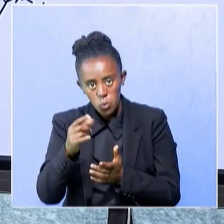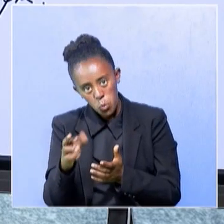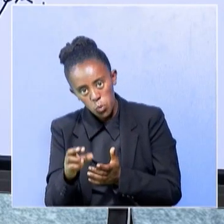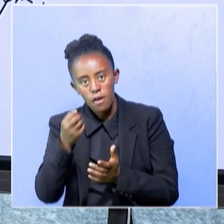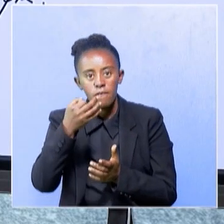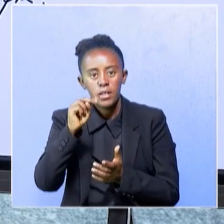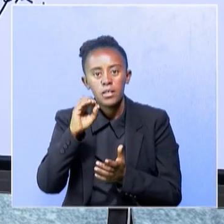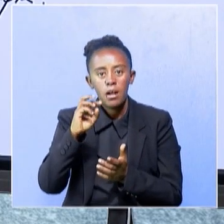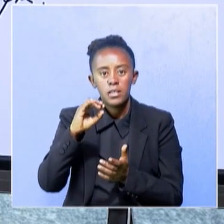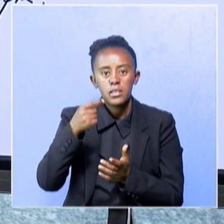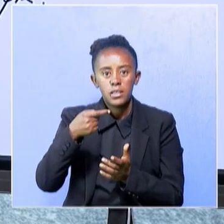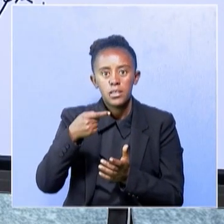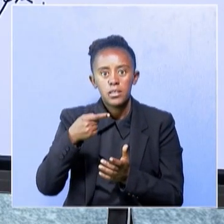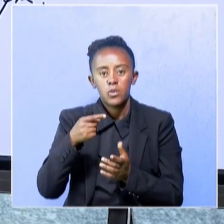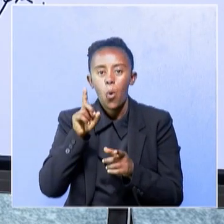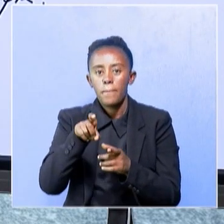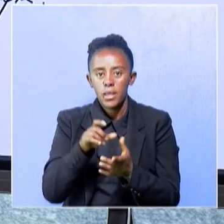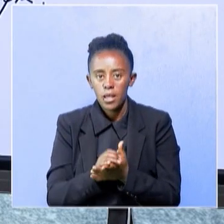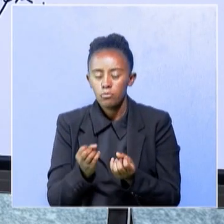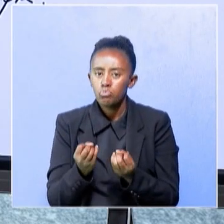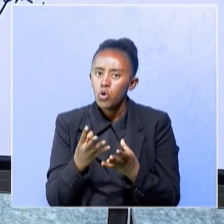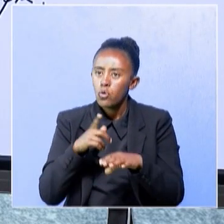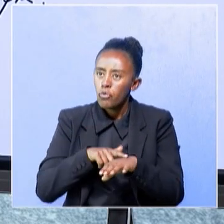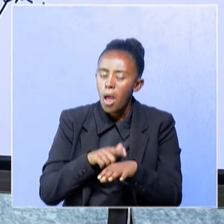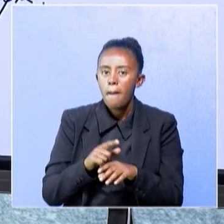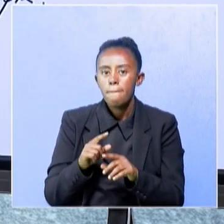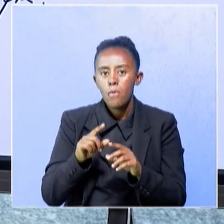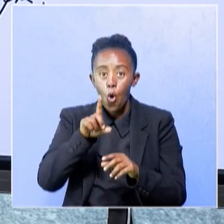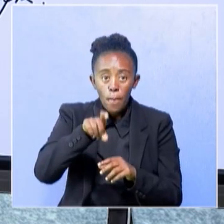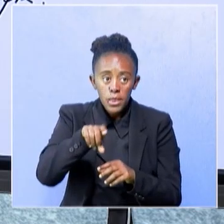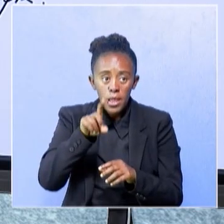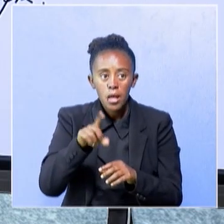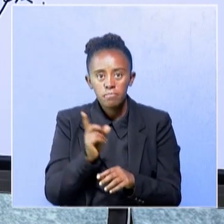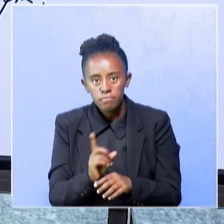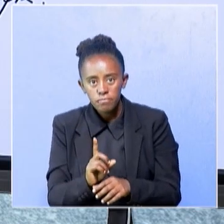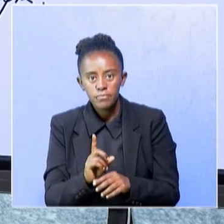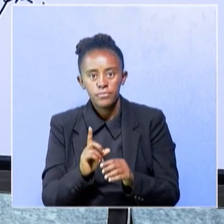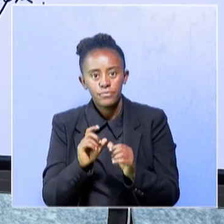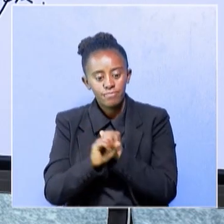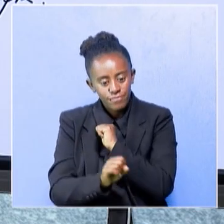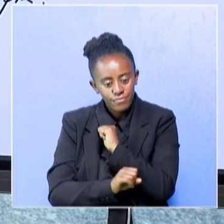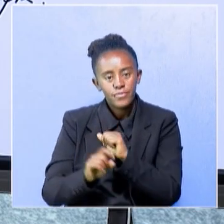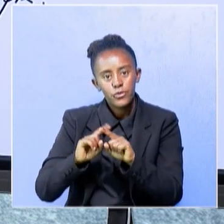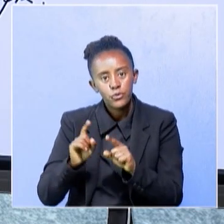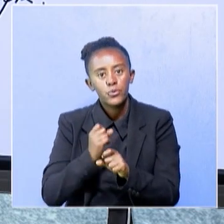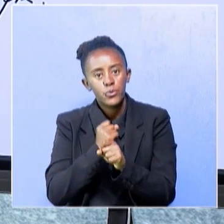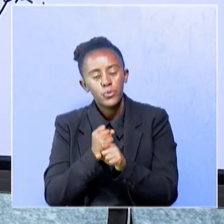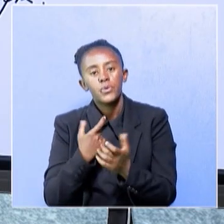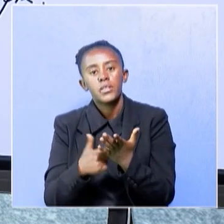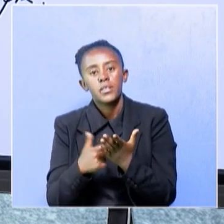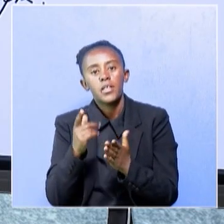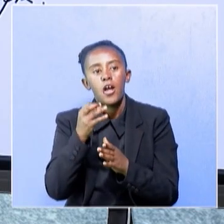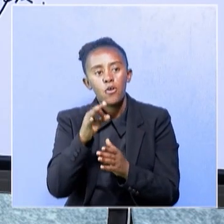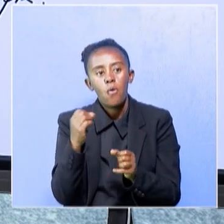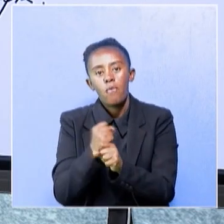begins to collect money. Most of the time, this kind of committee is forming in order to do this kind of